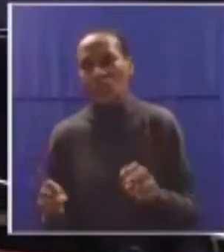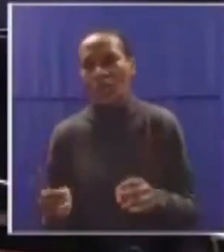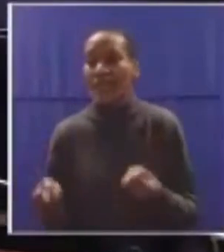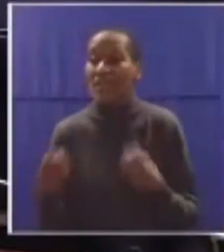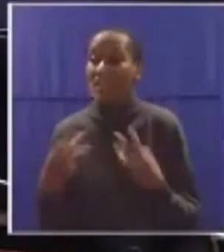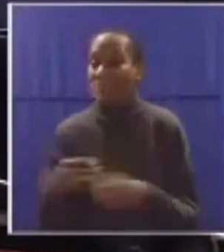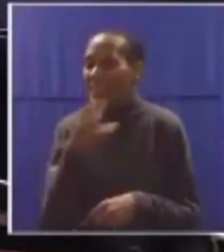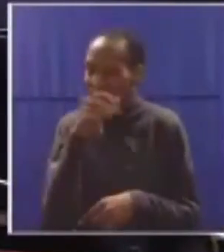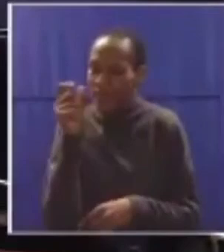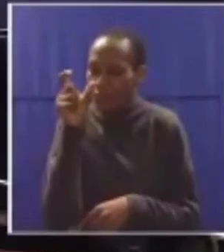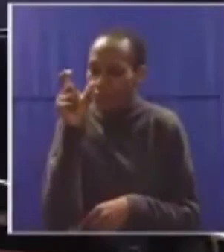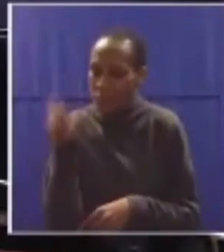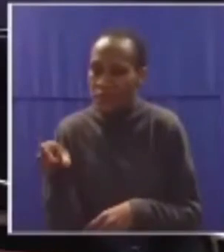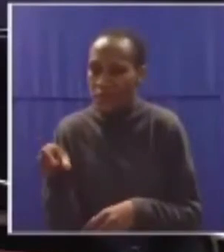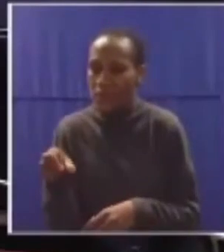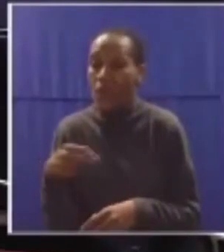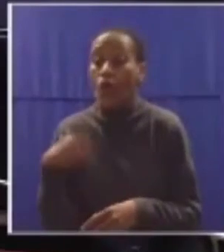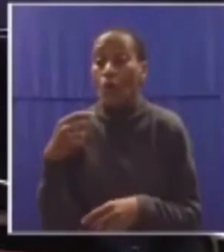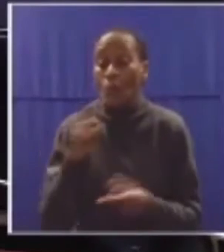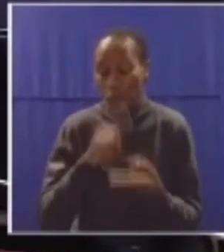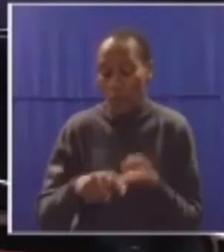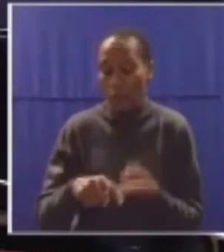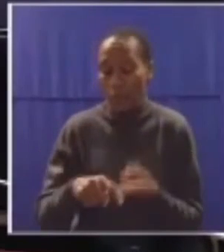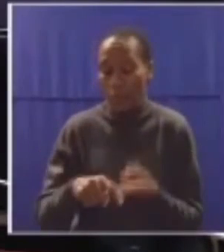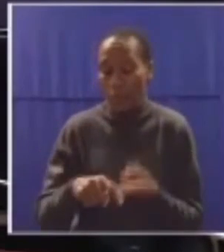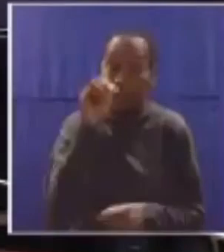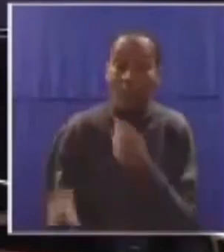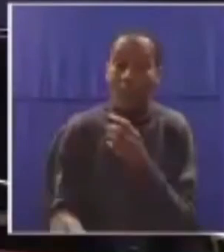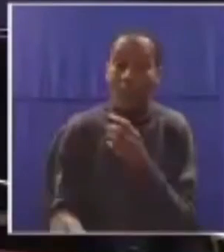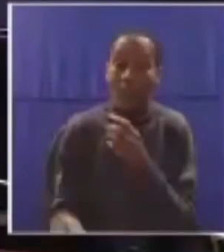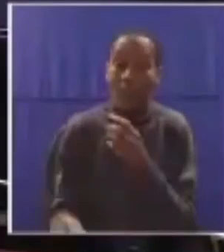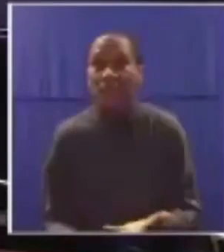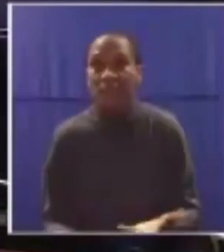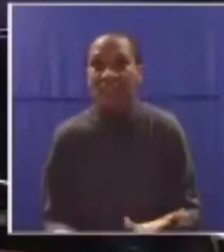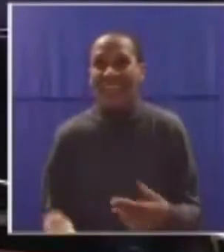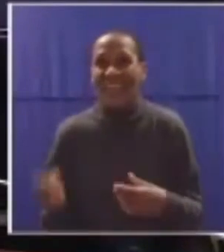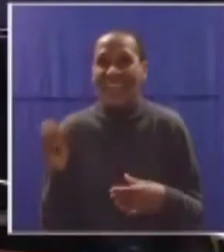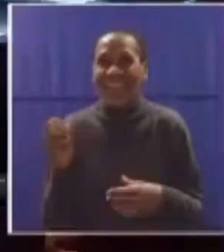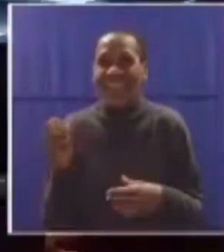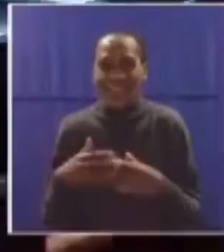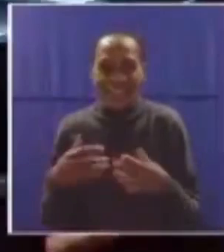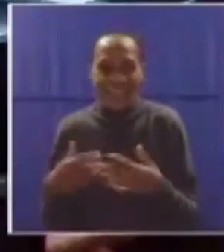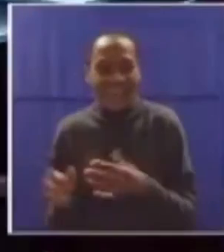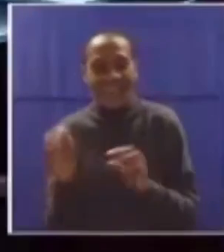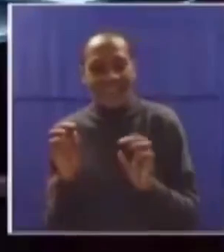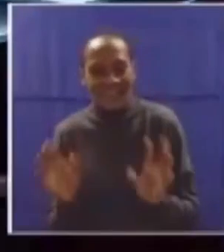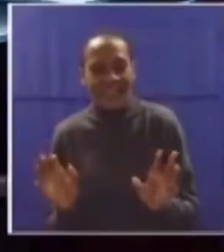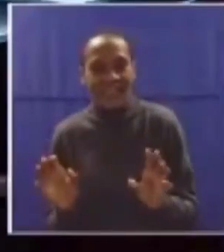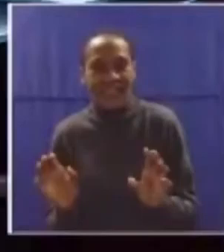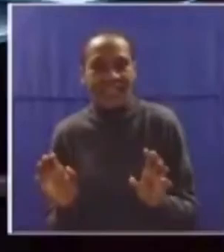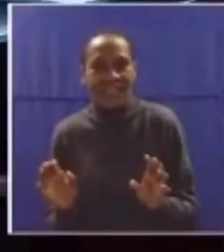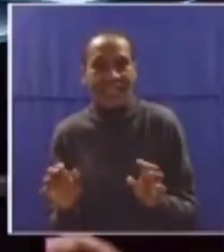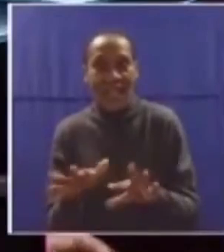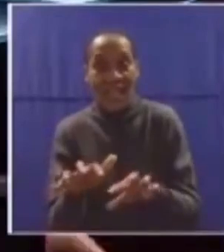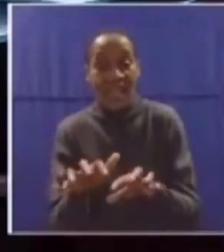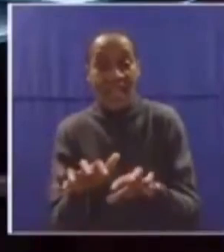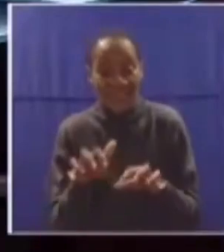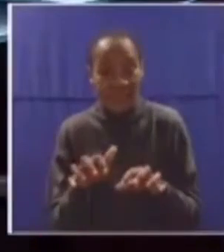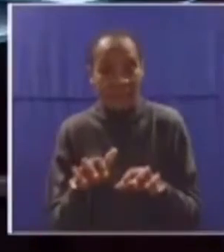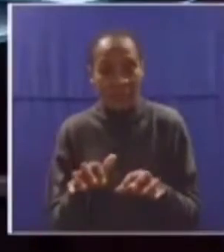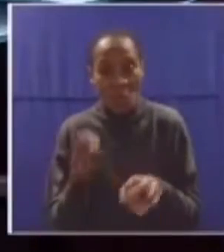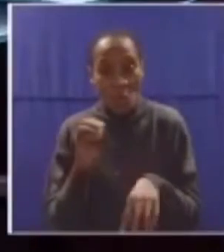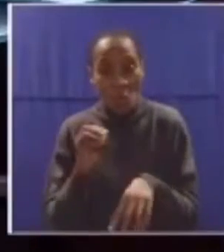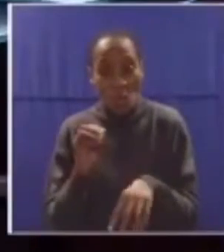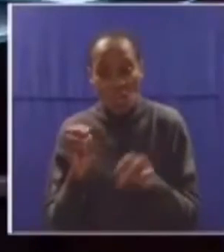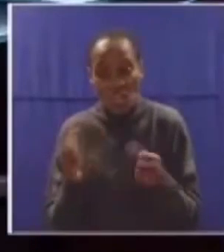of the person. I promise you tomorrow I'll tell you where the certificate is. If there's anything that we're efficient with, it's in the exam section. So don't worry about